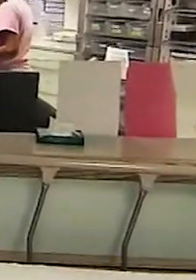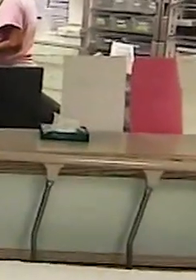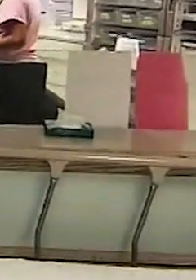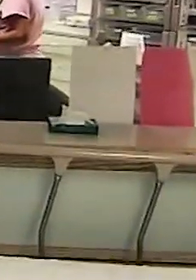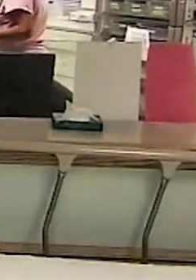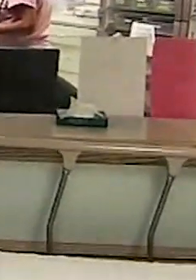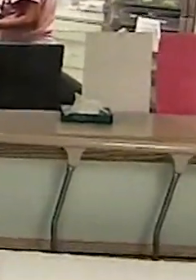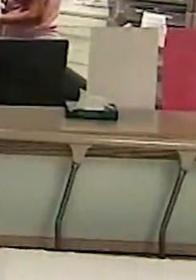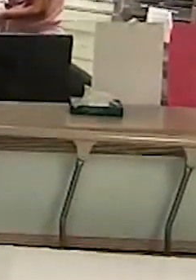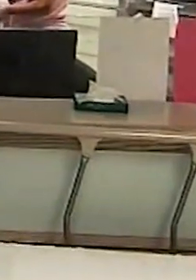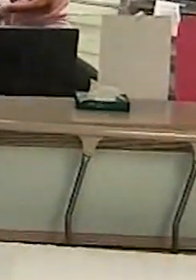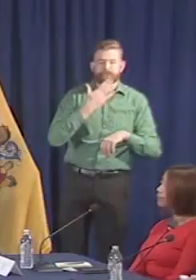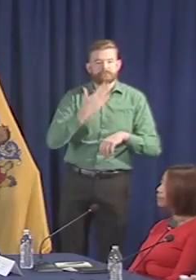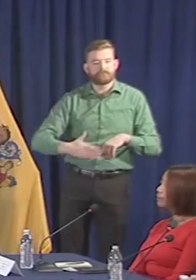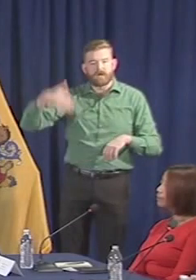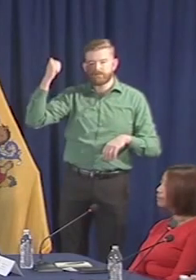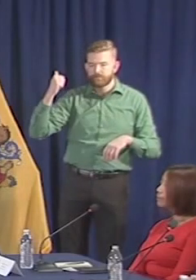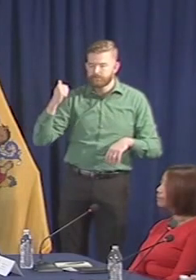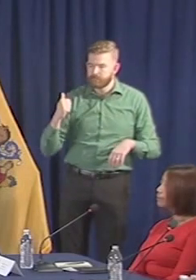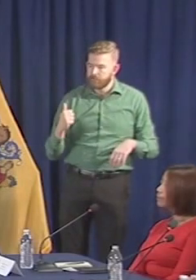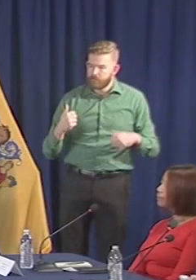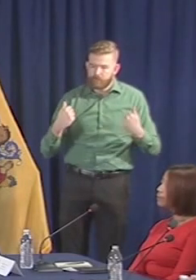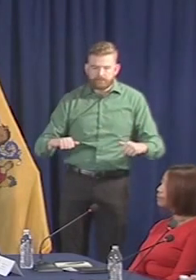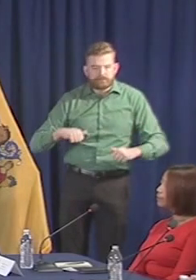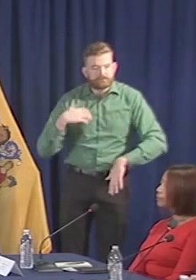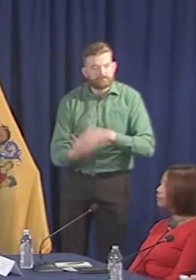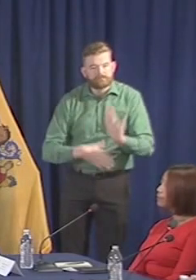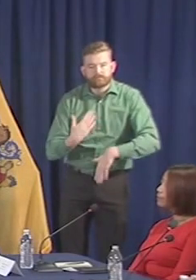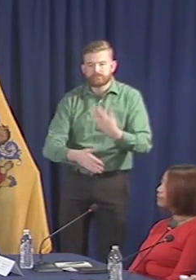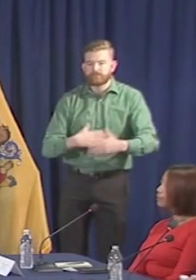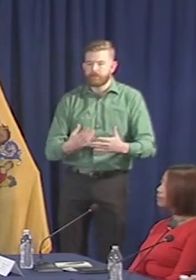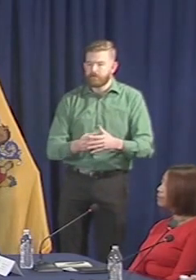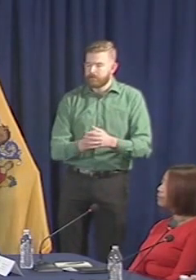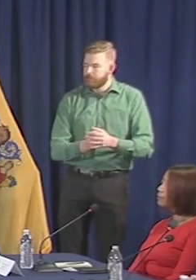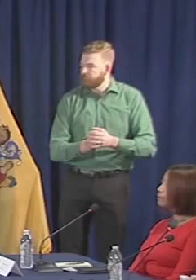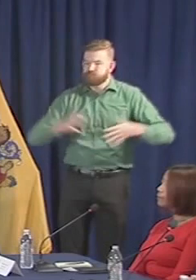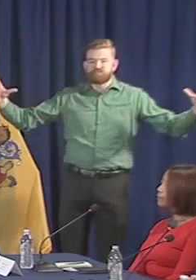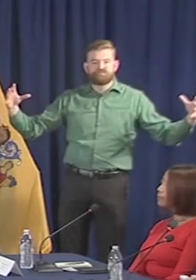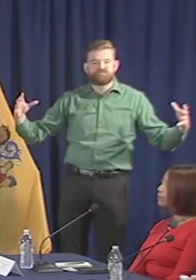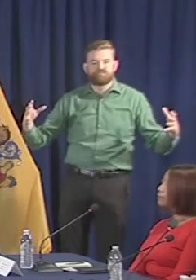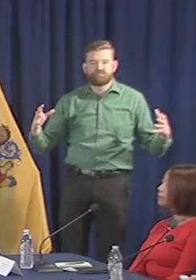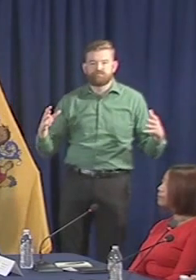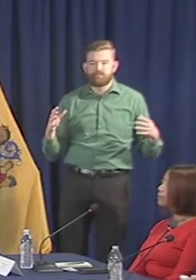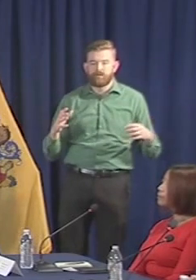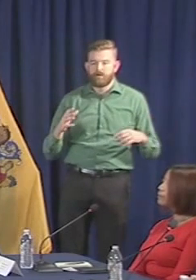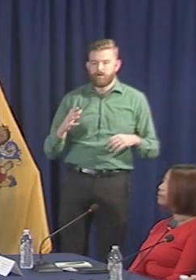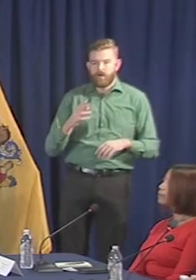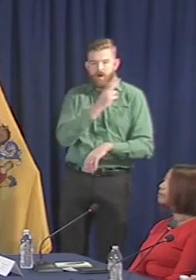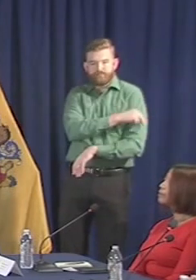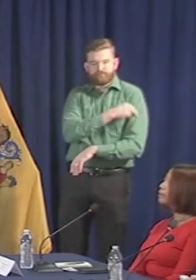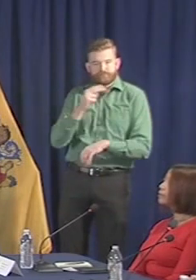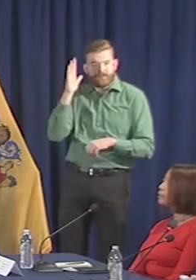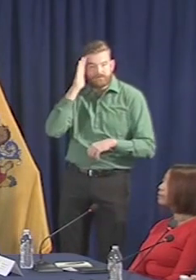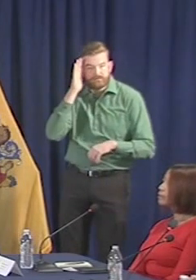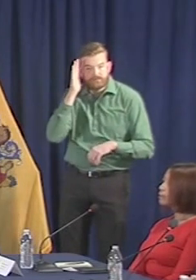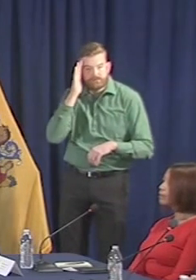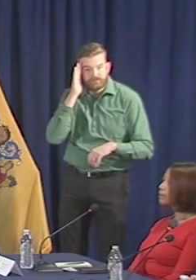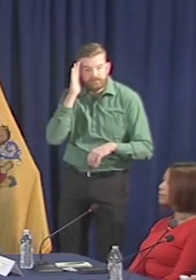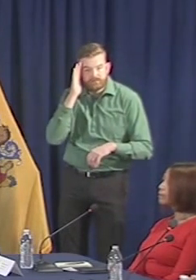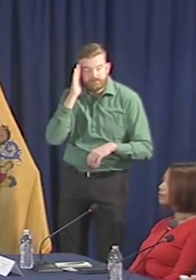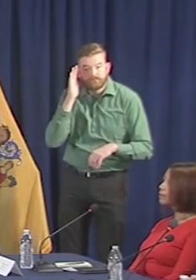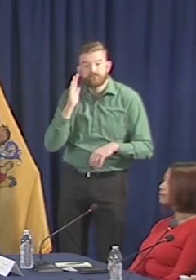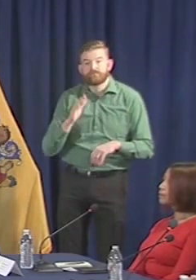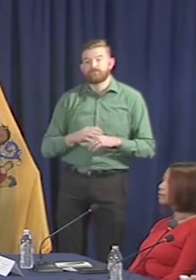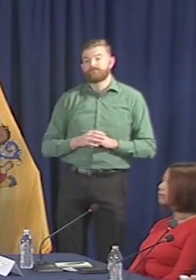already being put in place. 260 additional beds can be brought online and will be